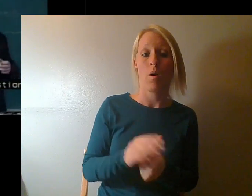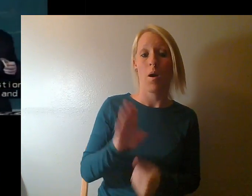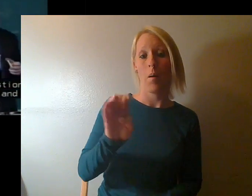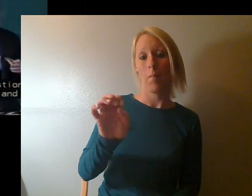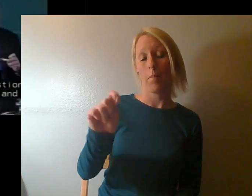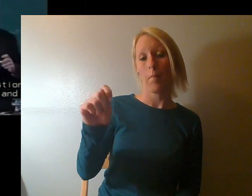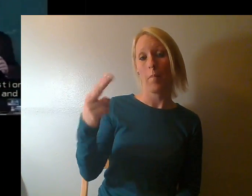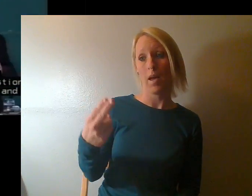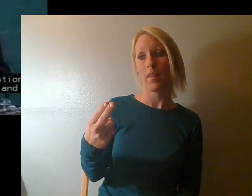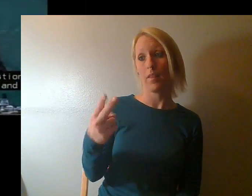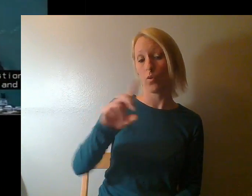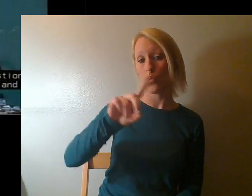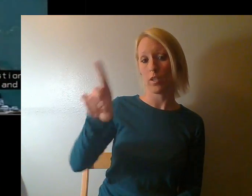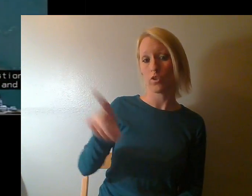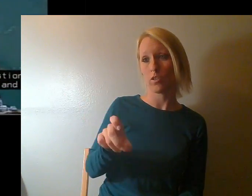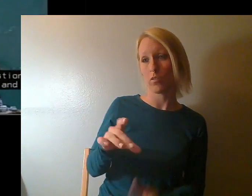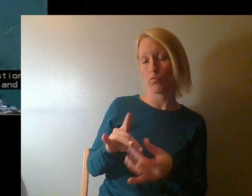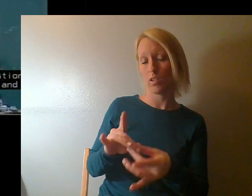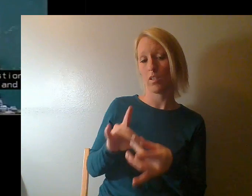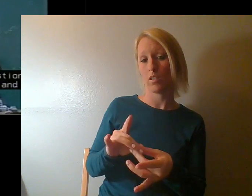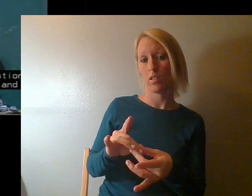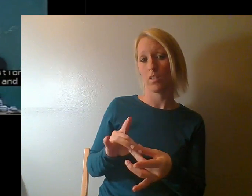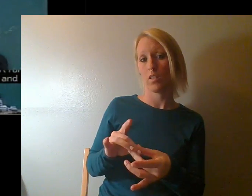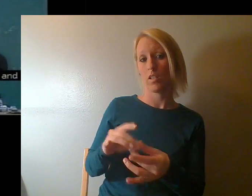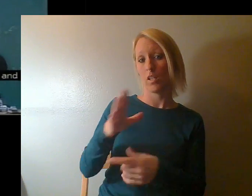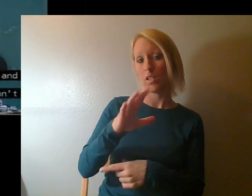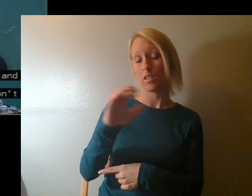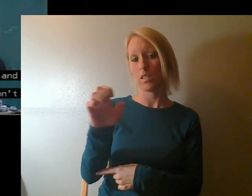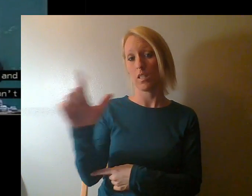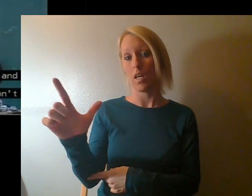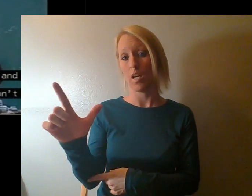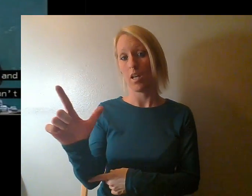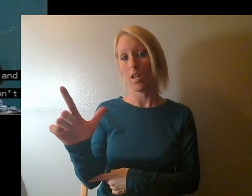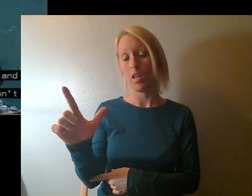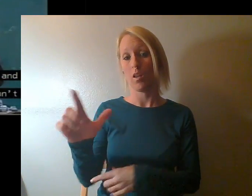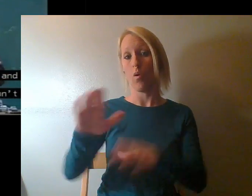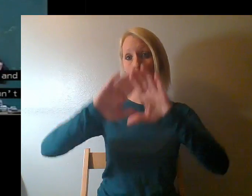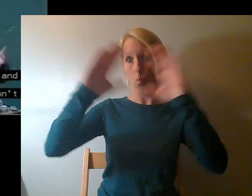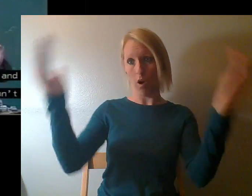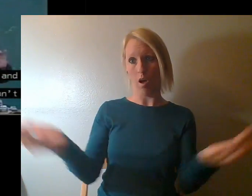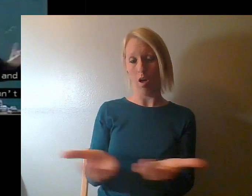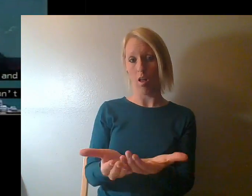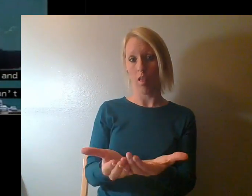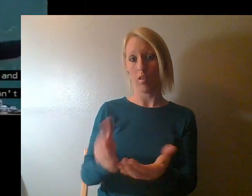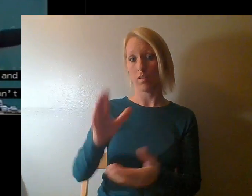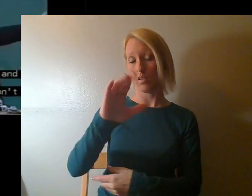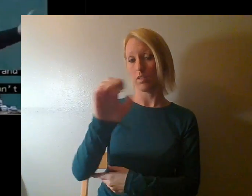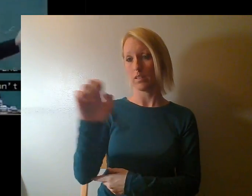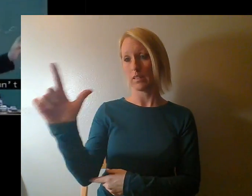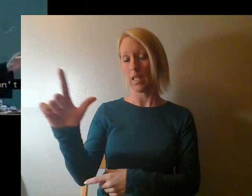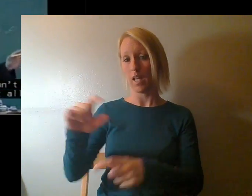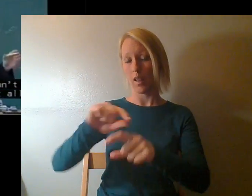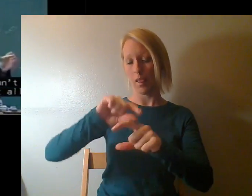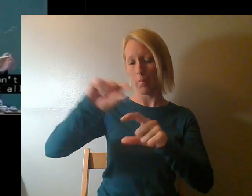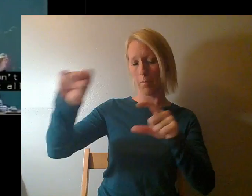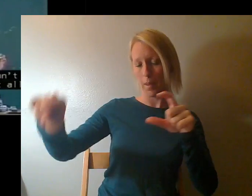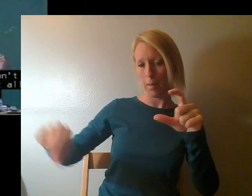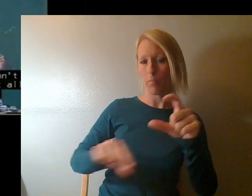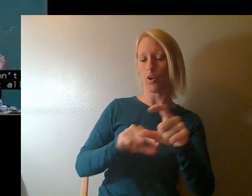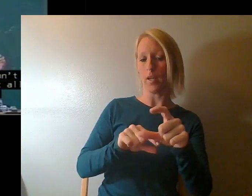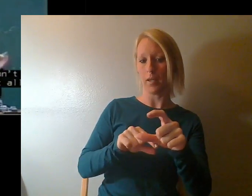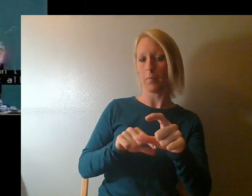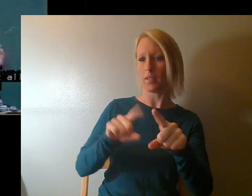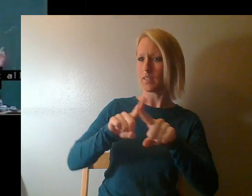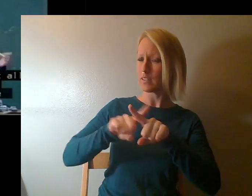cell wall and the cell membrane, all right? The differences, and I don't want to go through and list all the things about cell